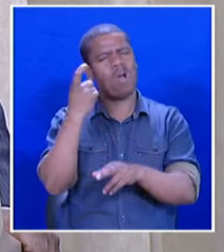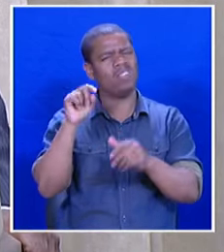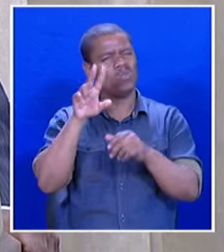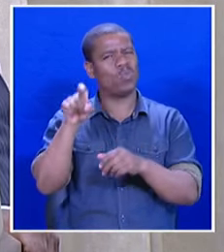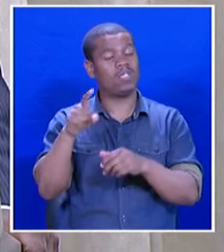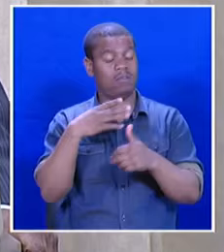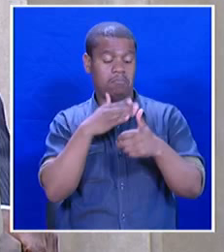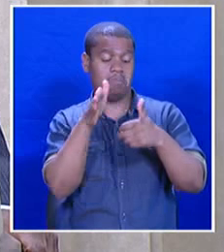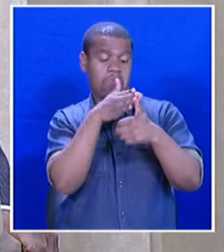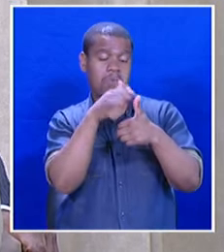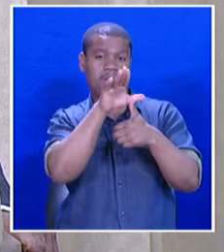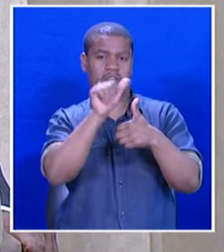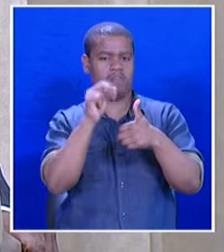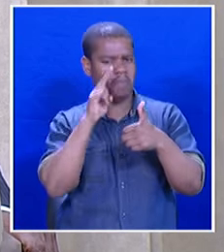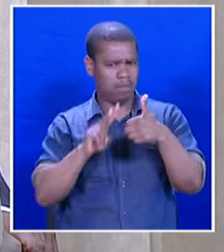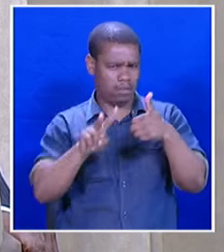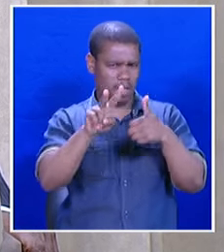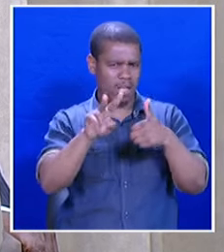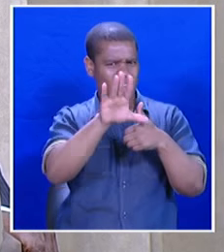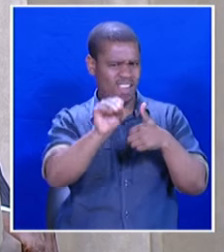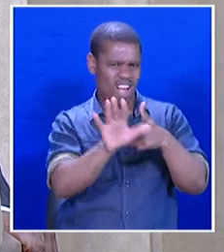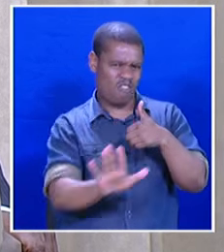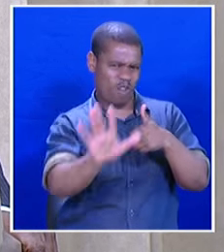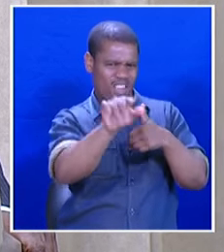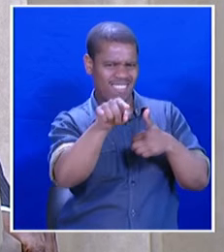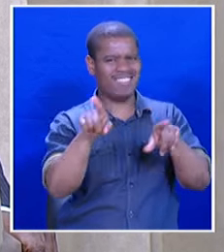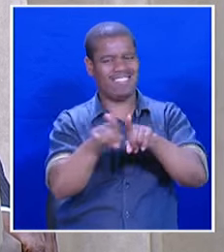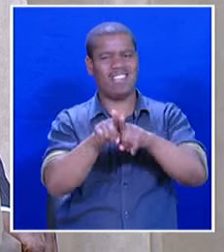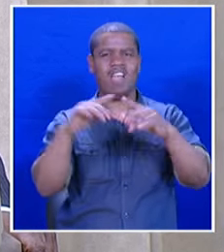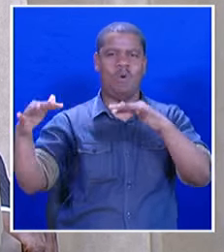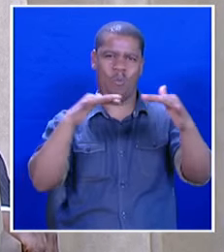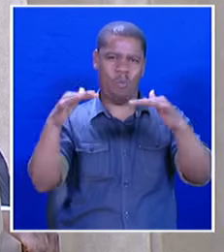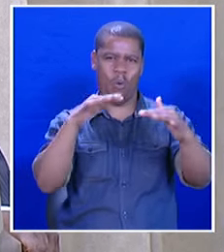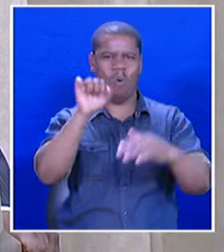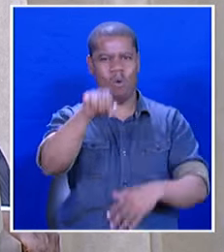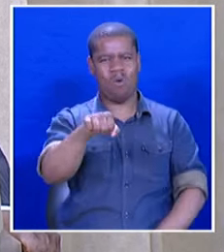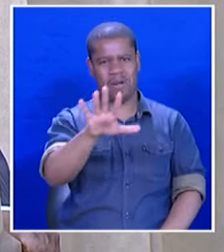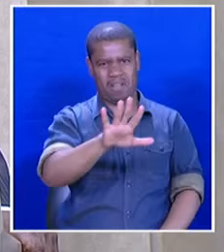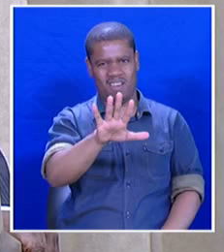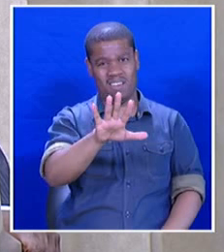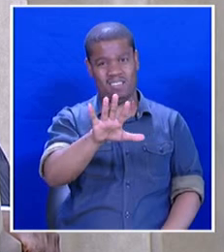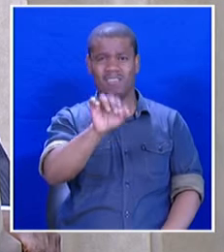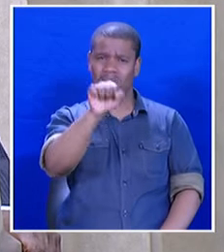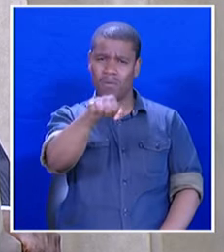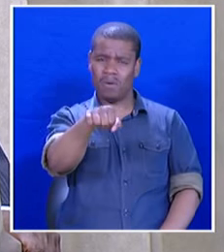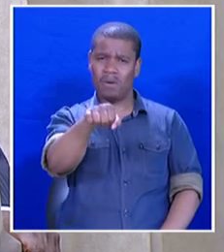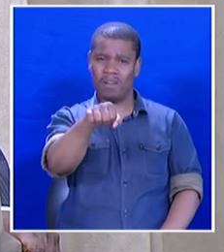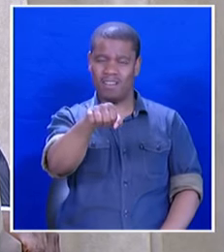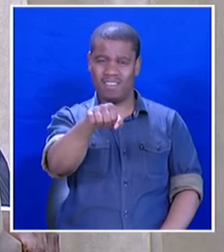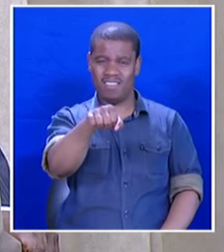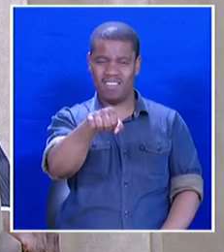Africa as a war zone. I think that is factually and completely